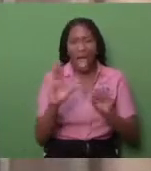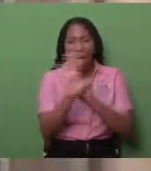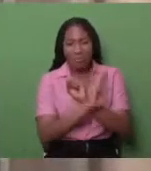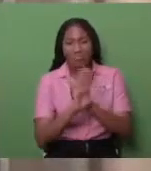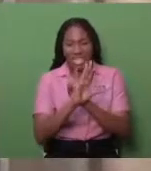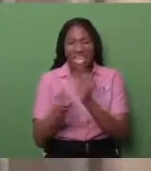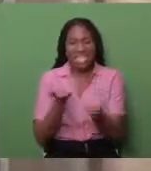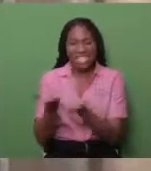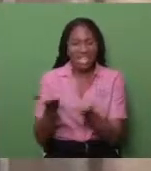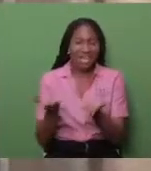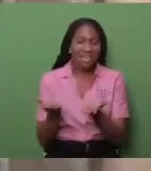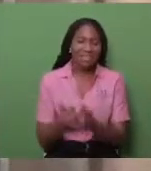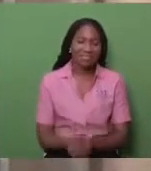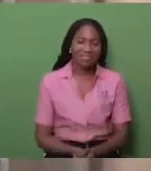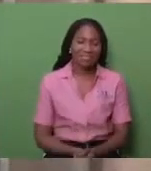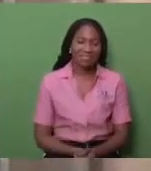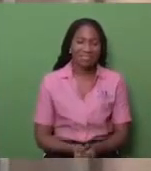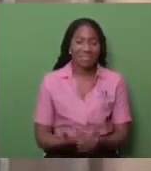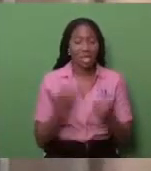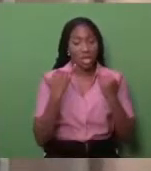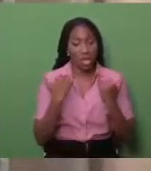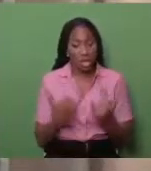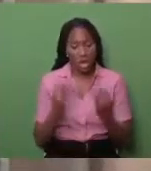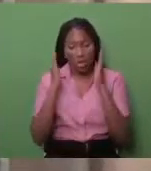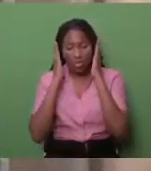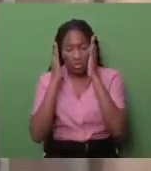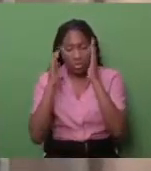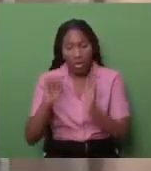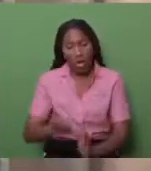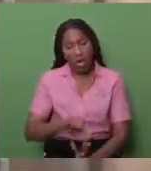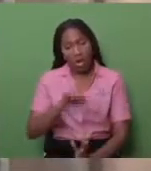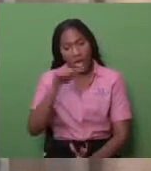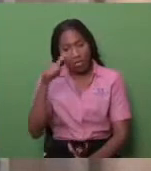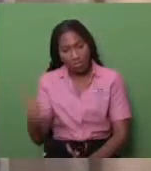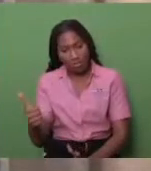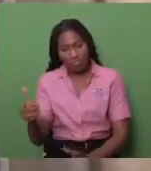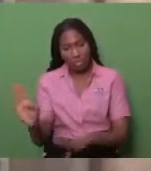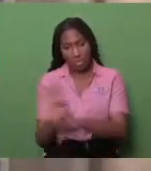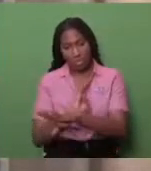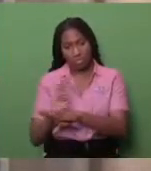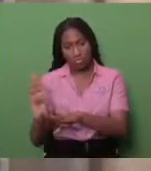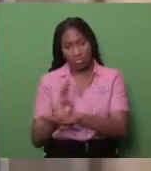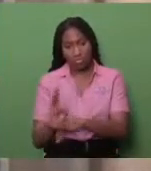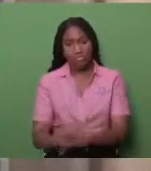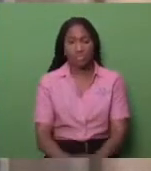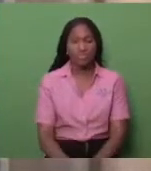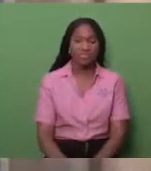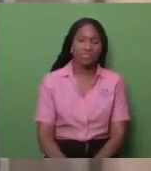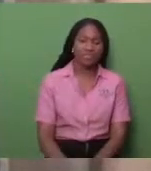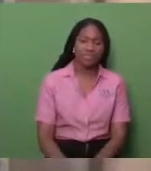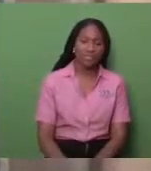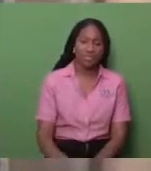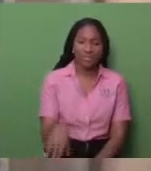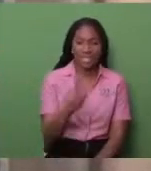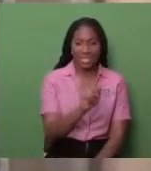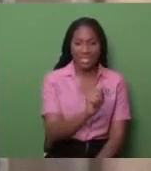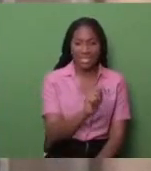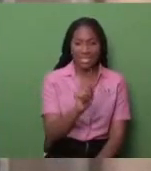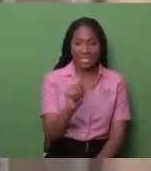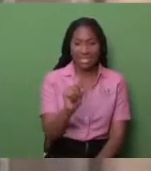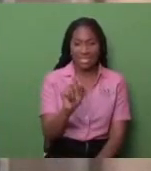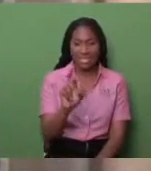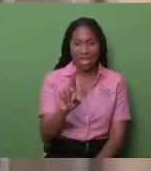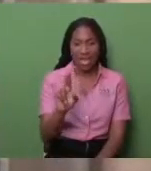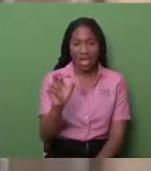I turn now to another institution the minister mentioned in his statement, the TTRA, the Trinidad and Tobago